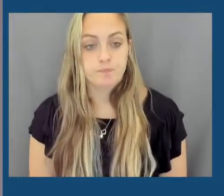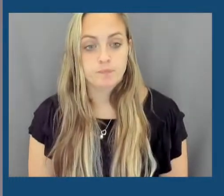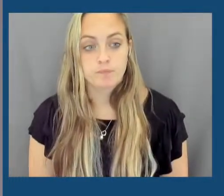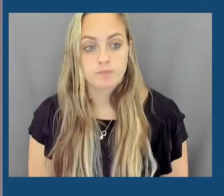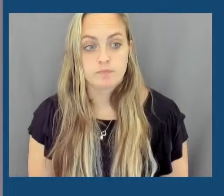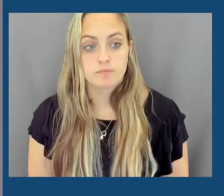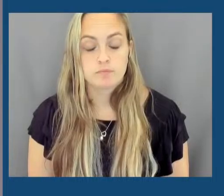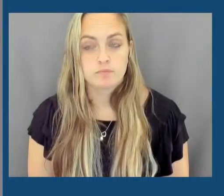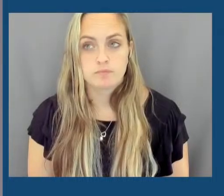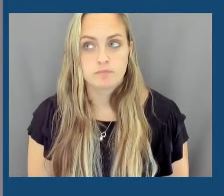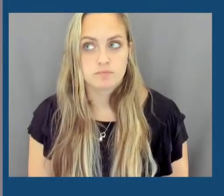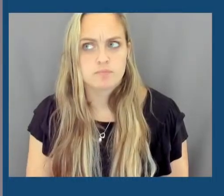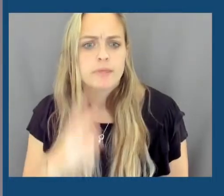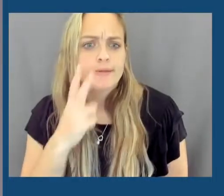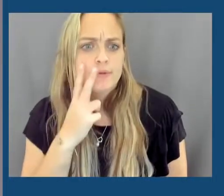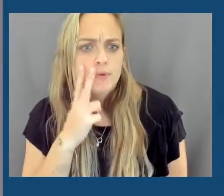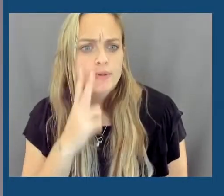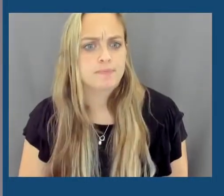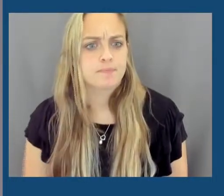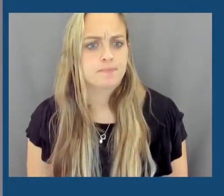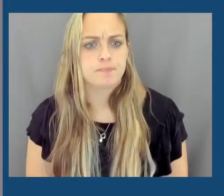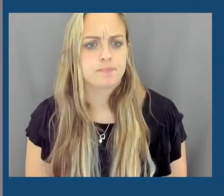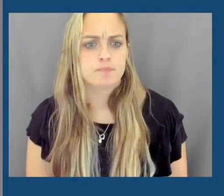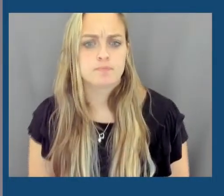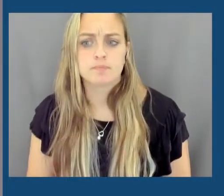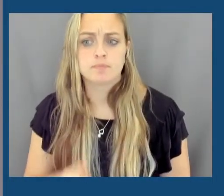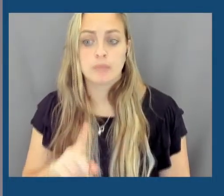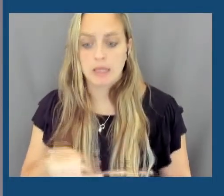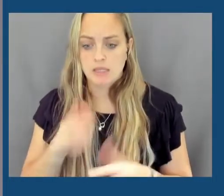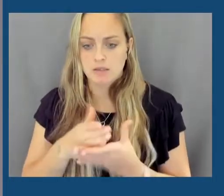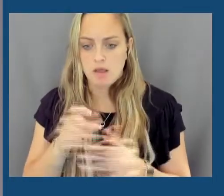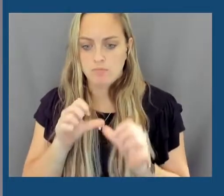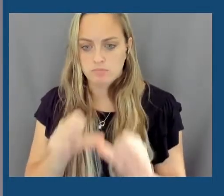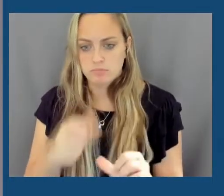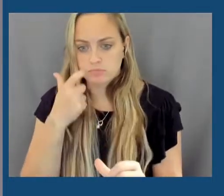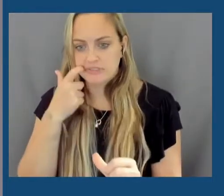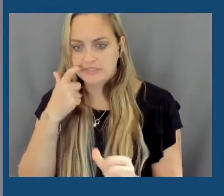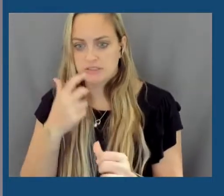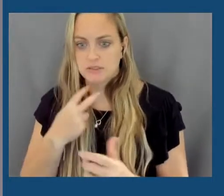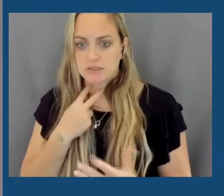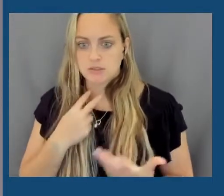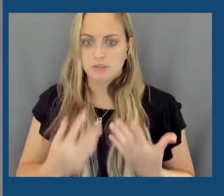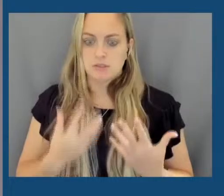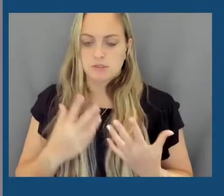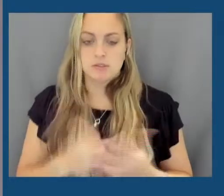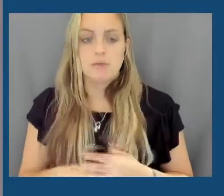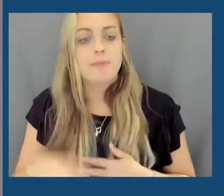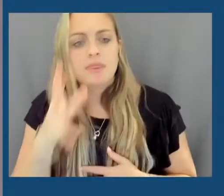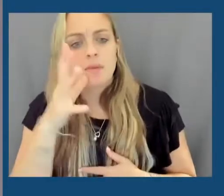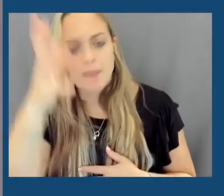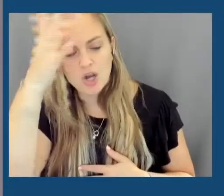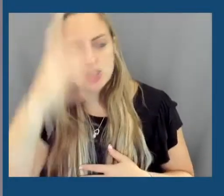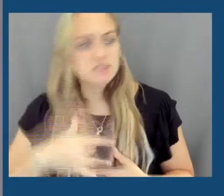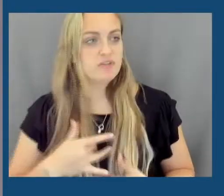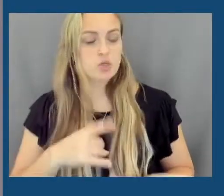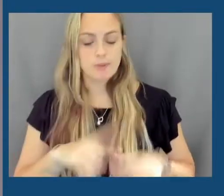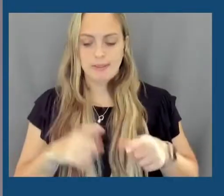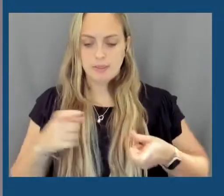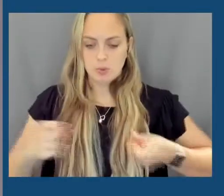It's like cigarettes. They can't put it down. And the parents feel powerless. They see their